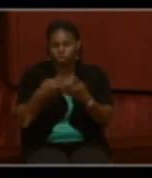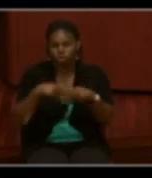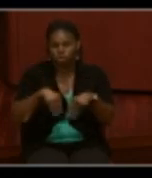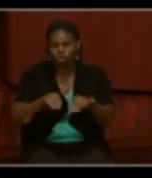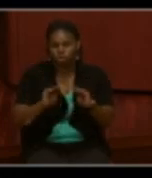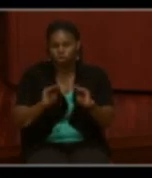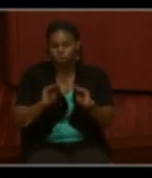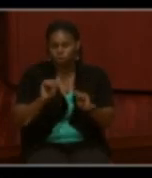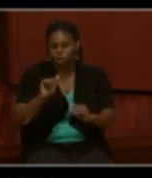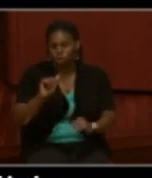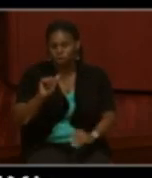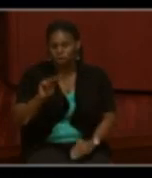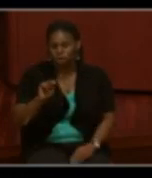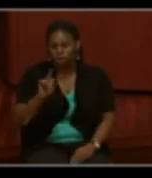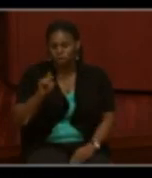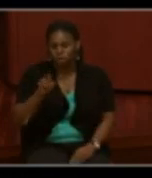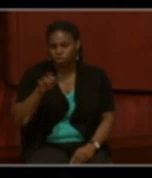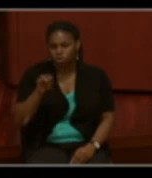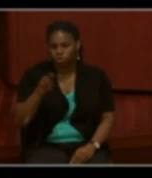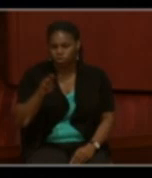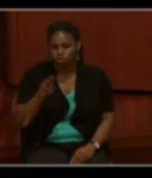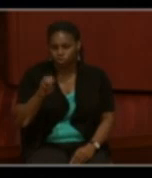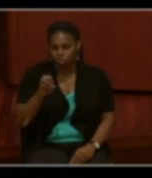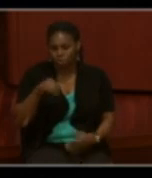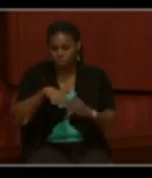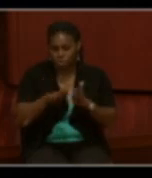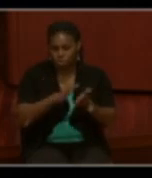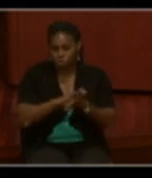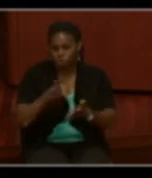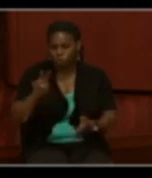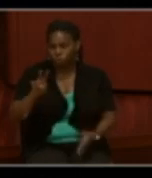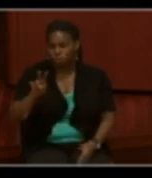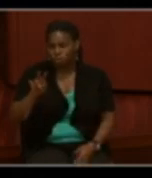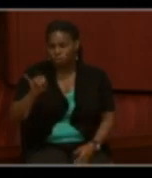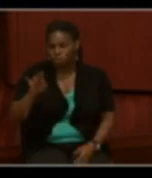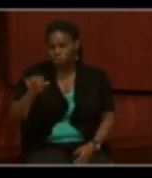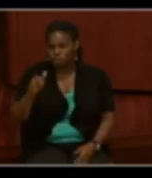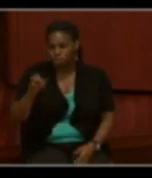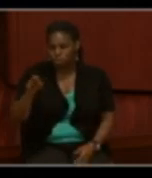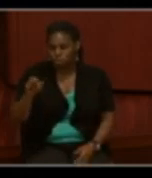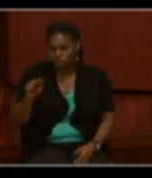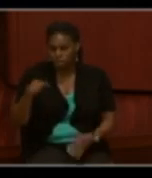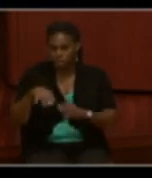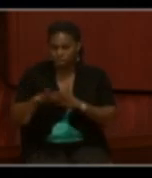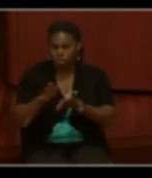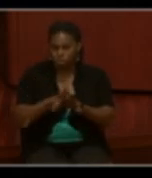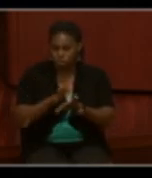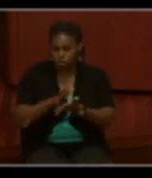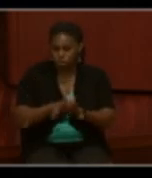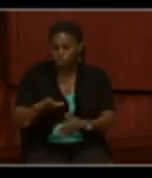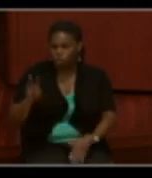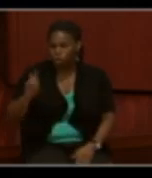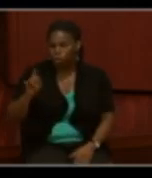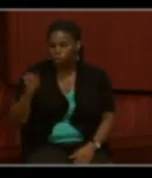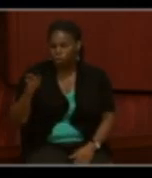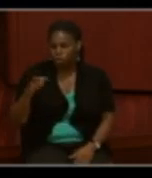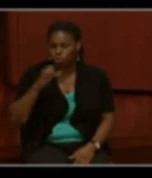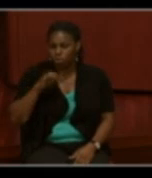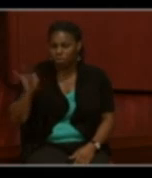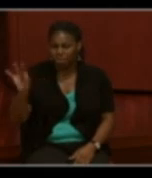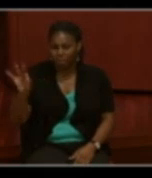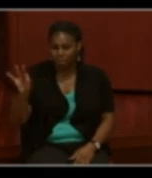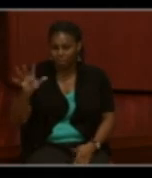age 16, is in school. Virginia, age 14, is in school. Anne, 11, is in school. And Walter, age 9, is in